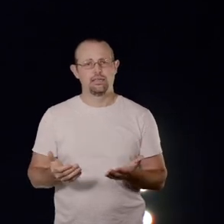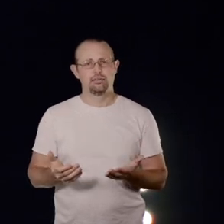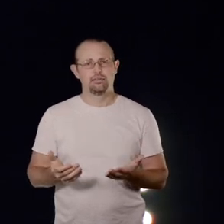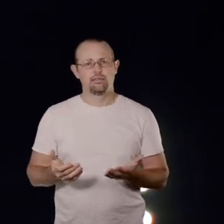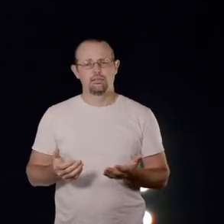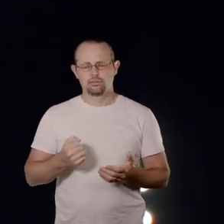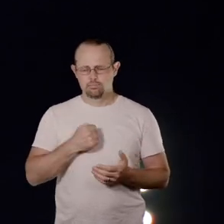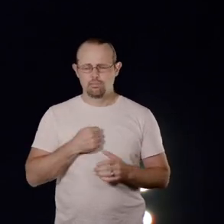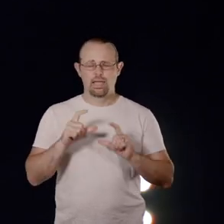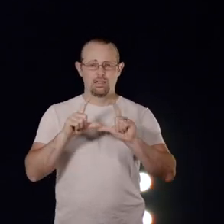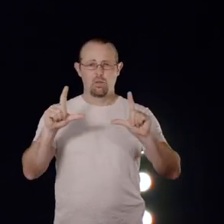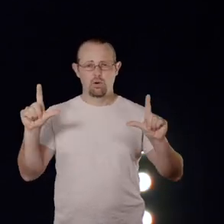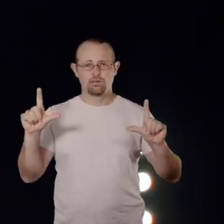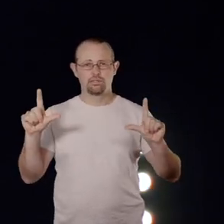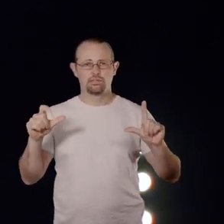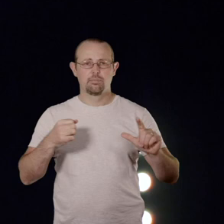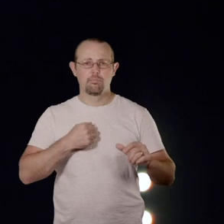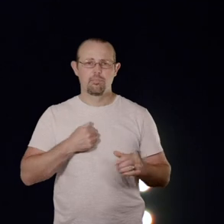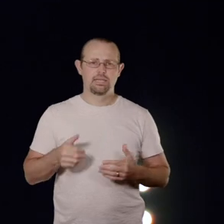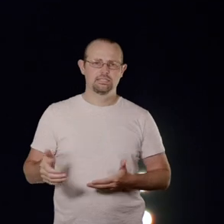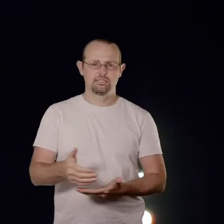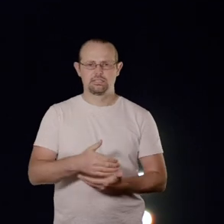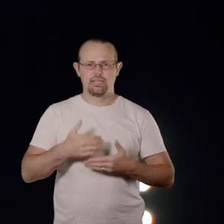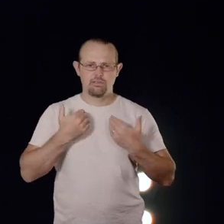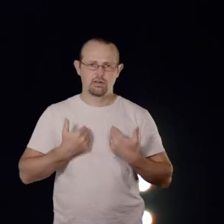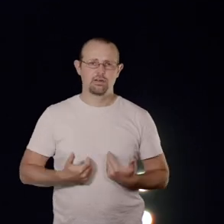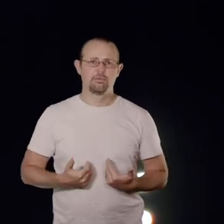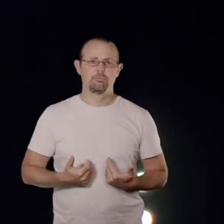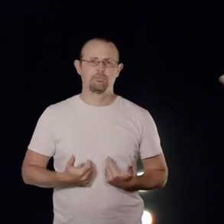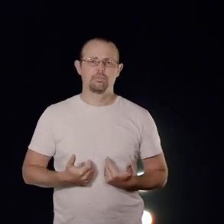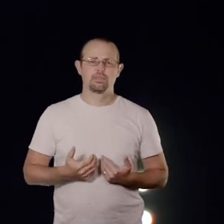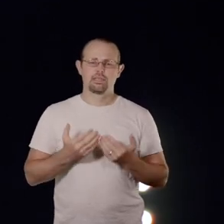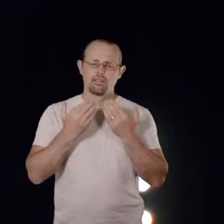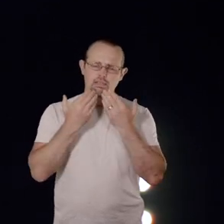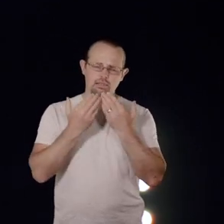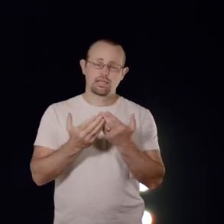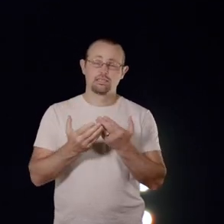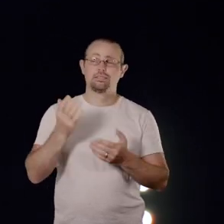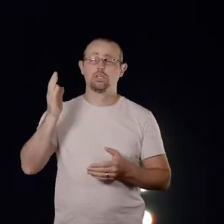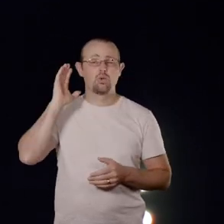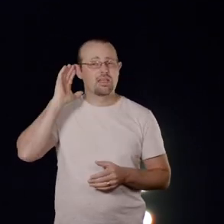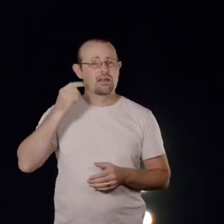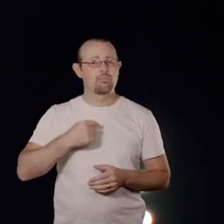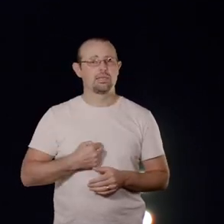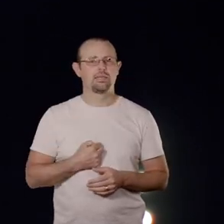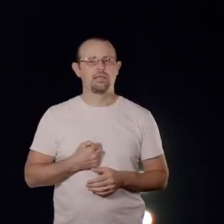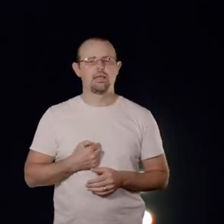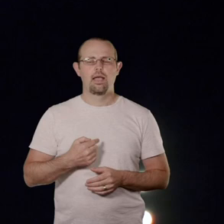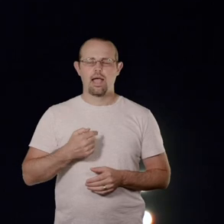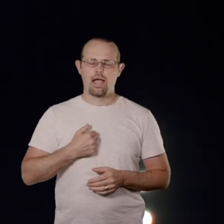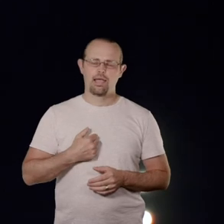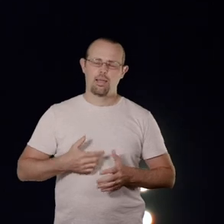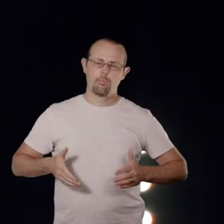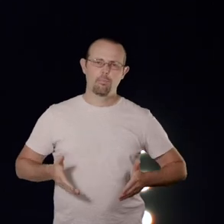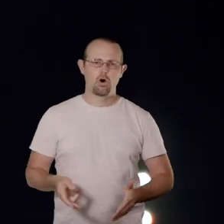as my Lord and as my Savior. Thank you that you hear me. I am born